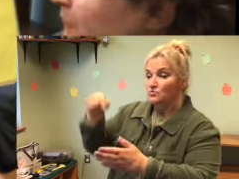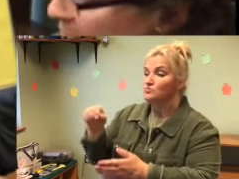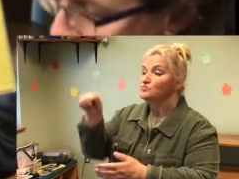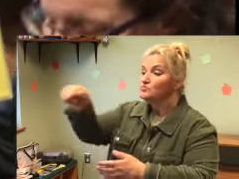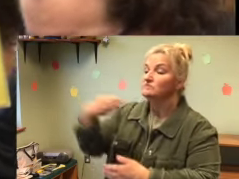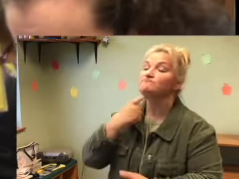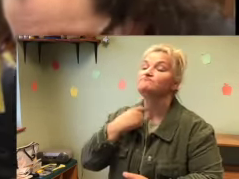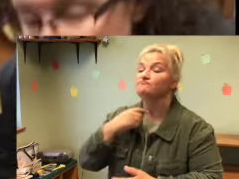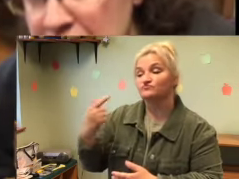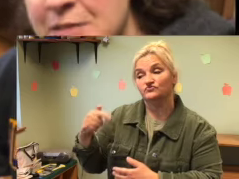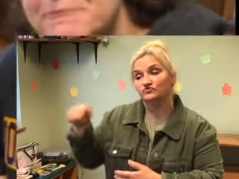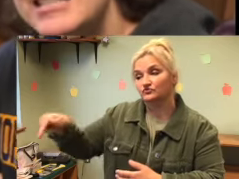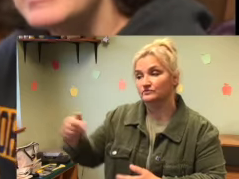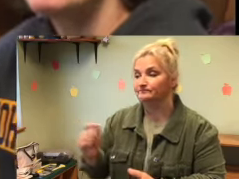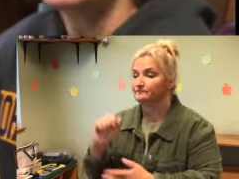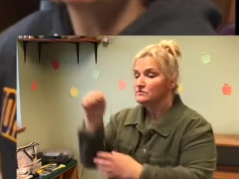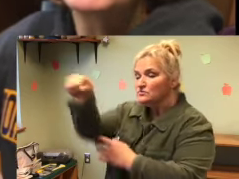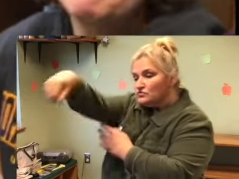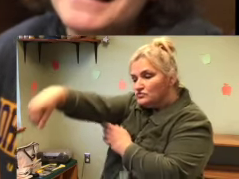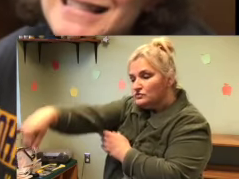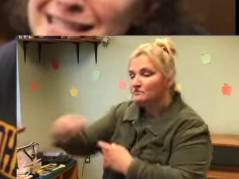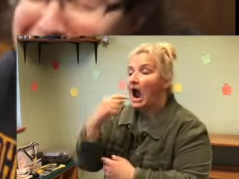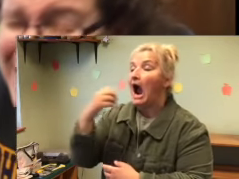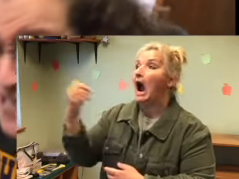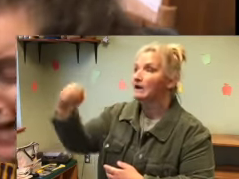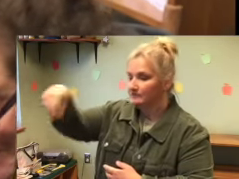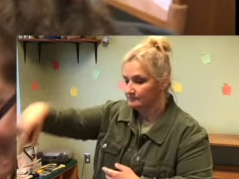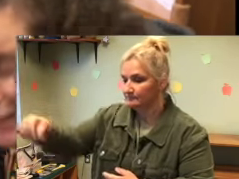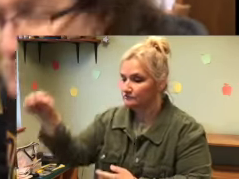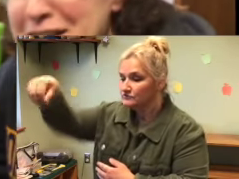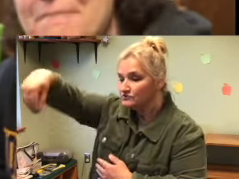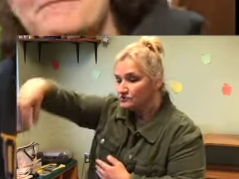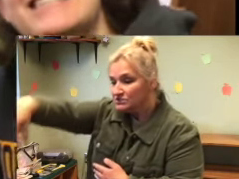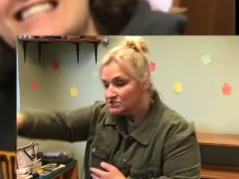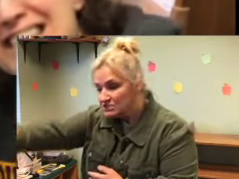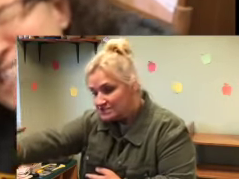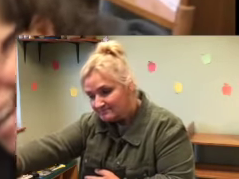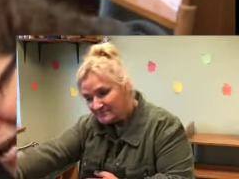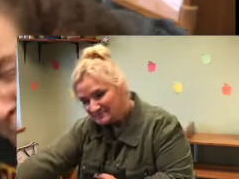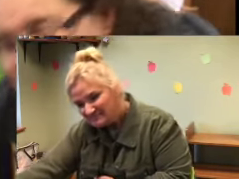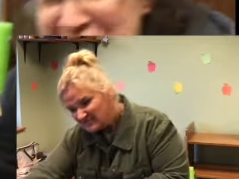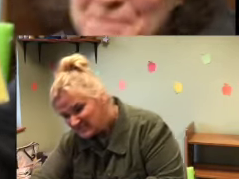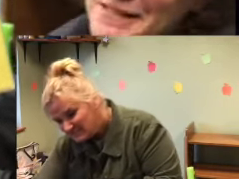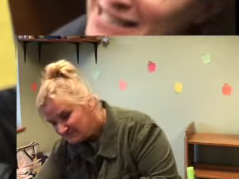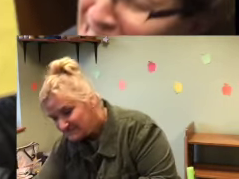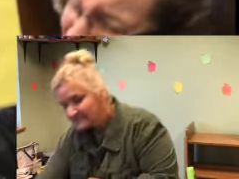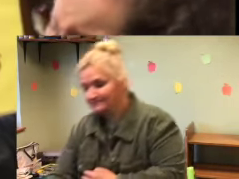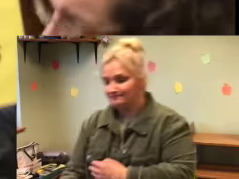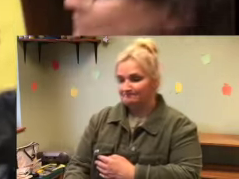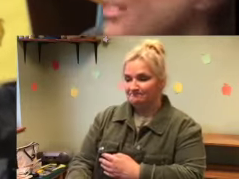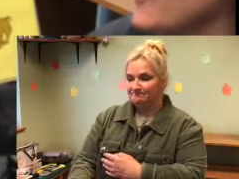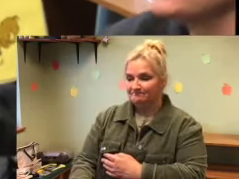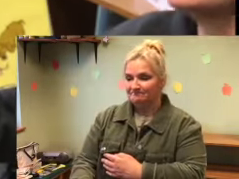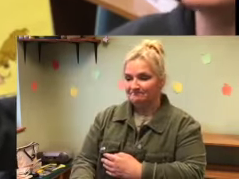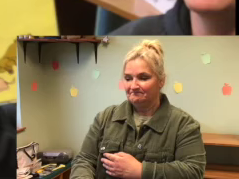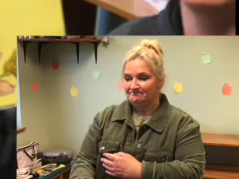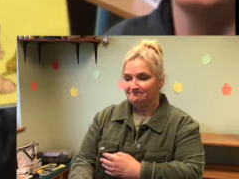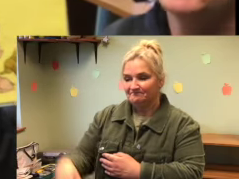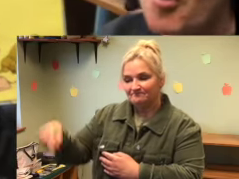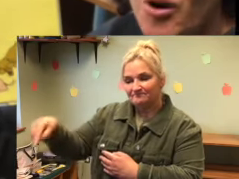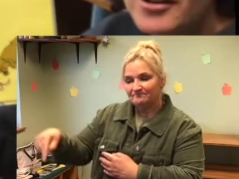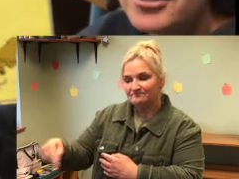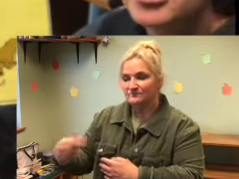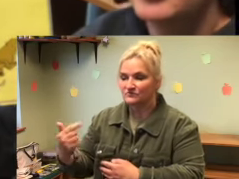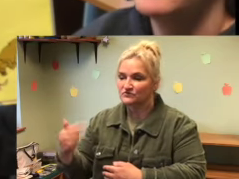deep, deep, deep, deep, deep, deep, deep, deep, deep, deep, deep, deep, deep, deep, deep down inside